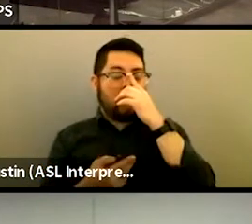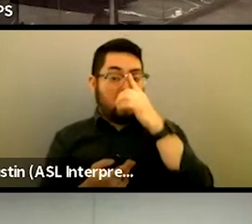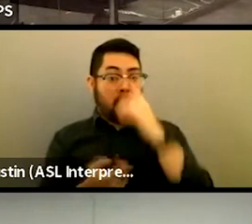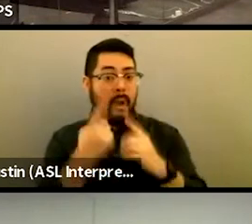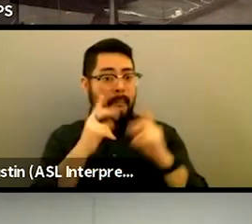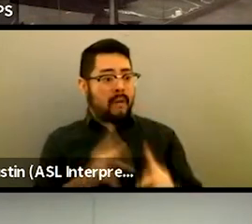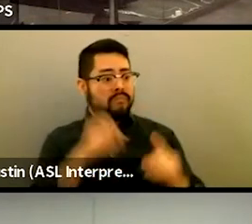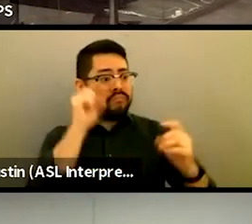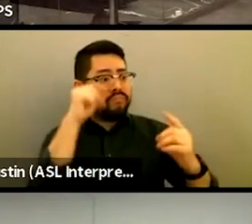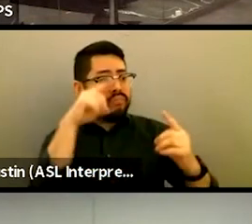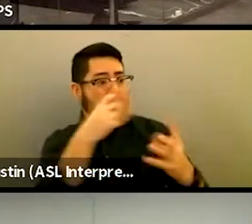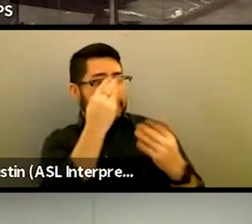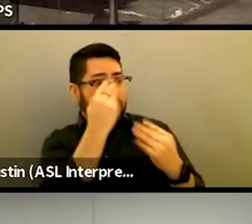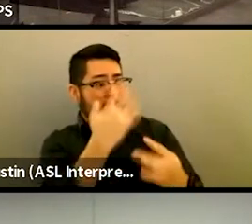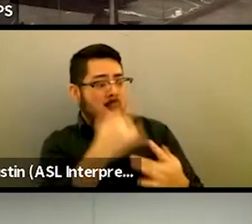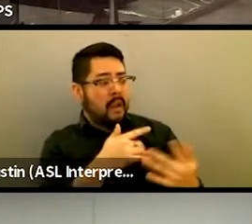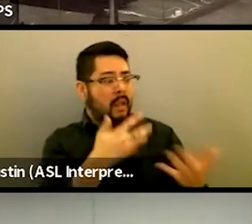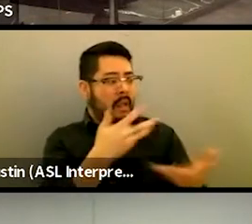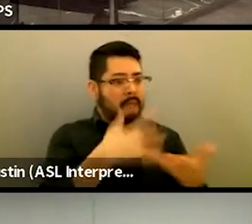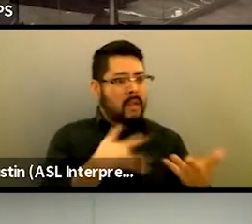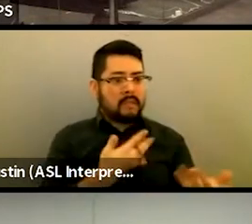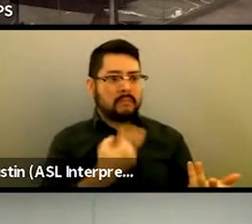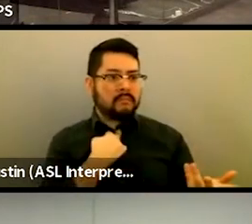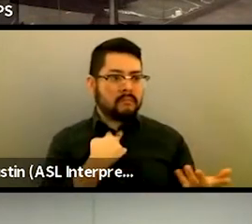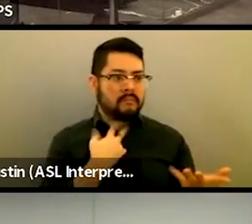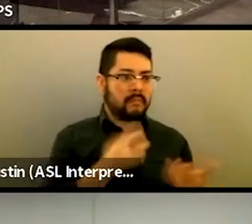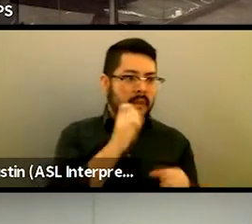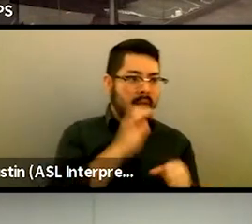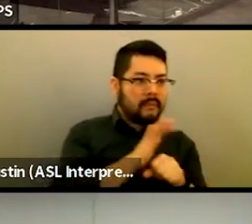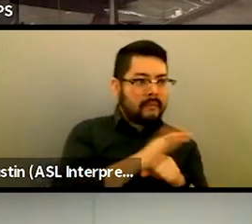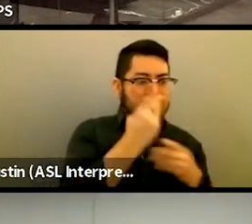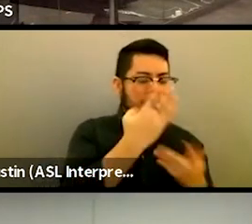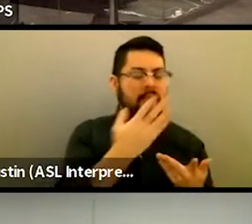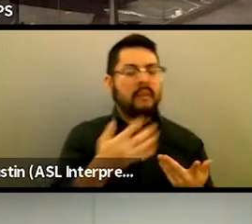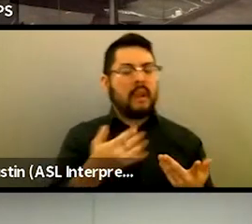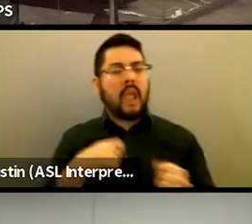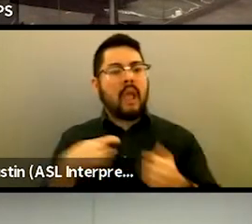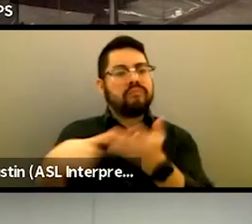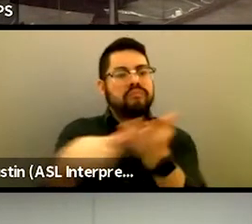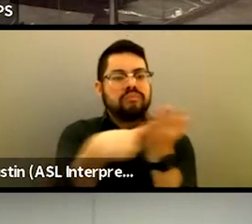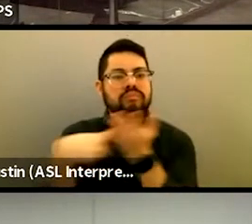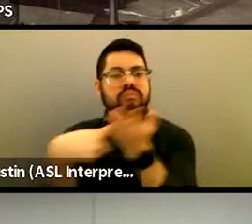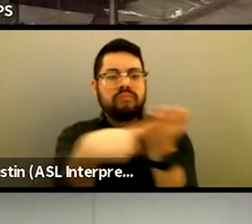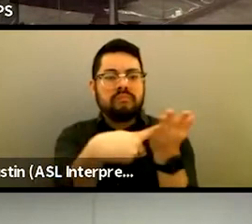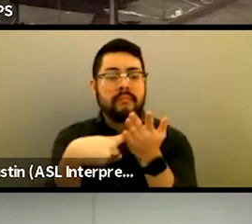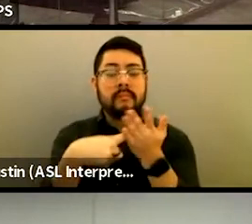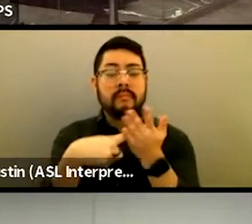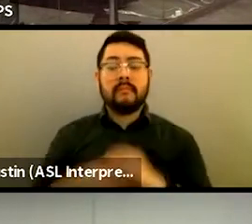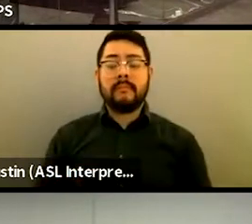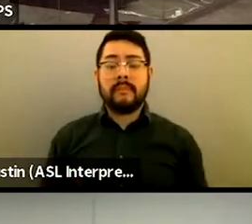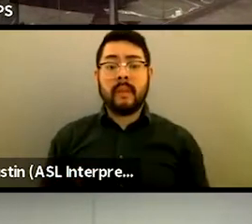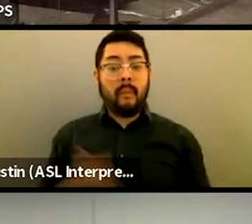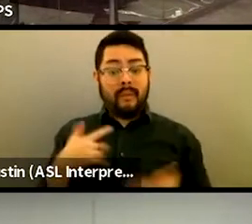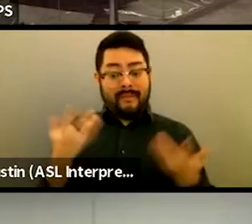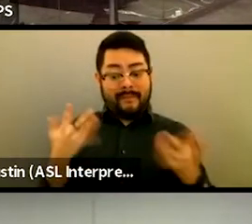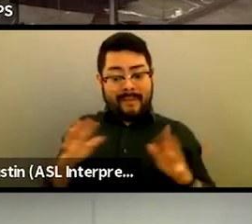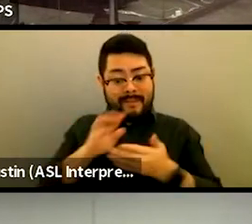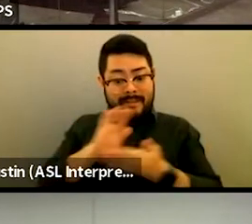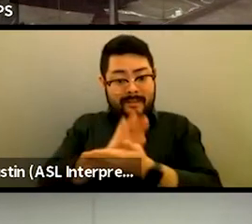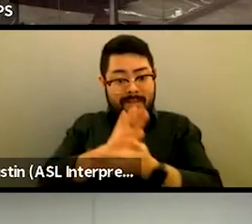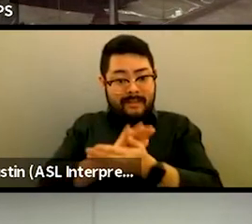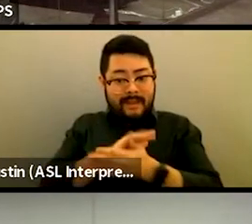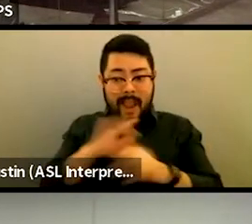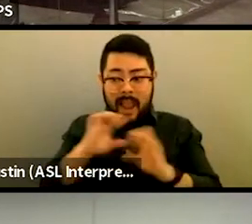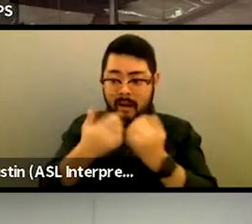more conversation between the schools, the respective departments that have to do preparation for reopening, as well as the district